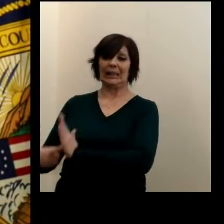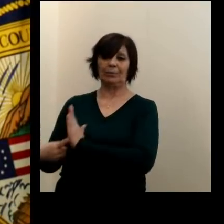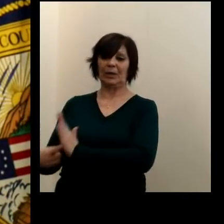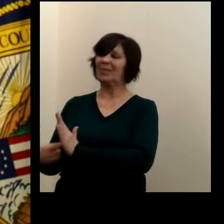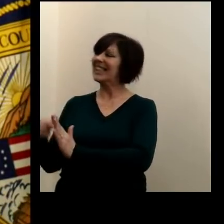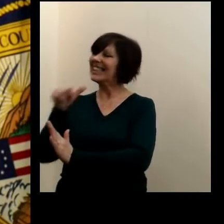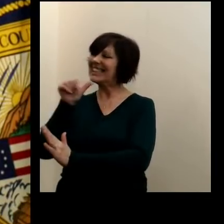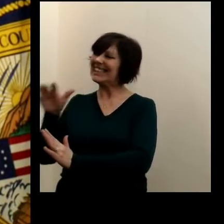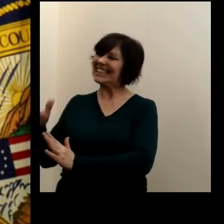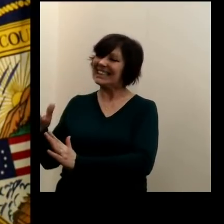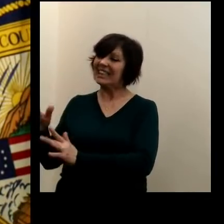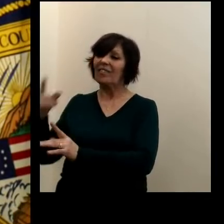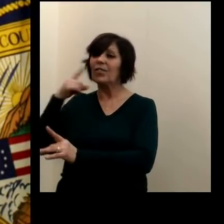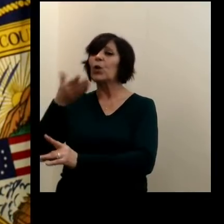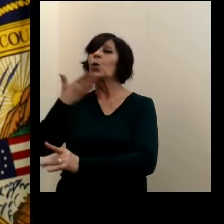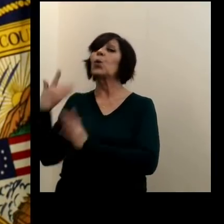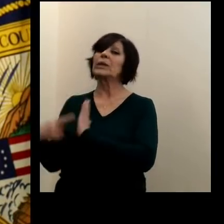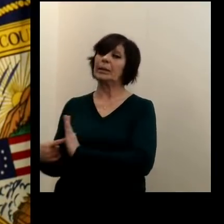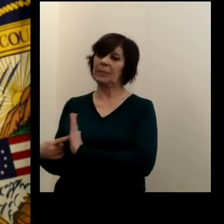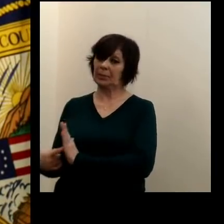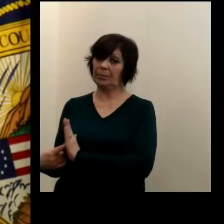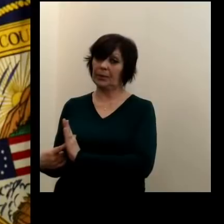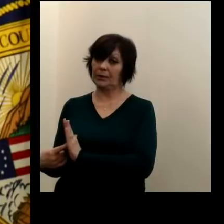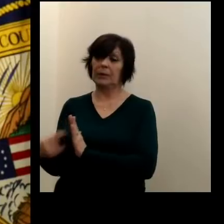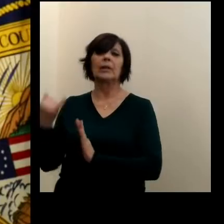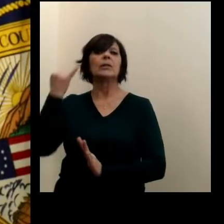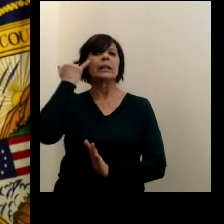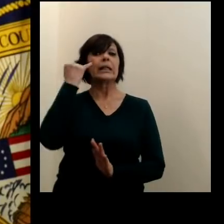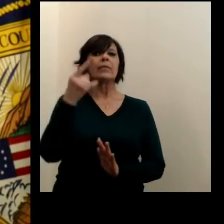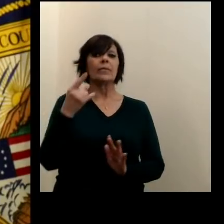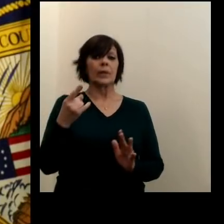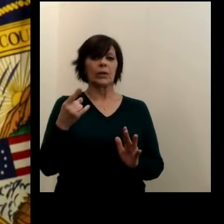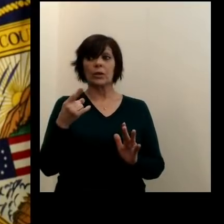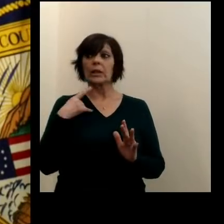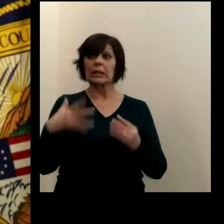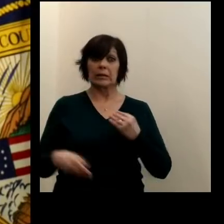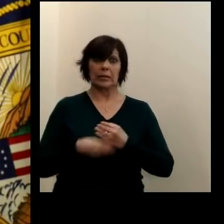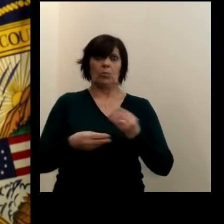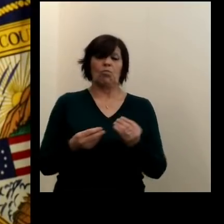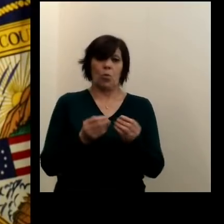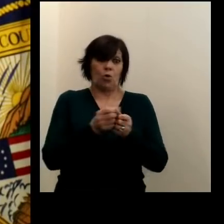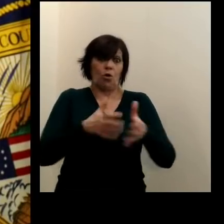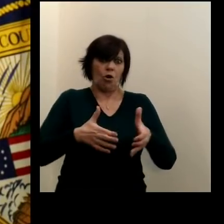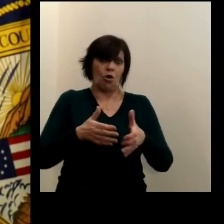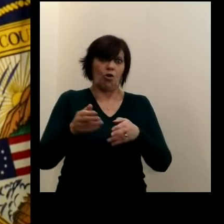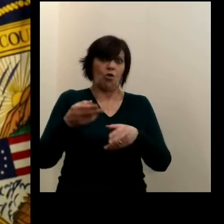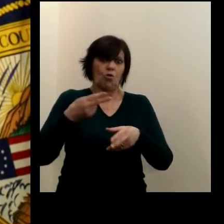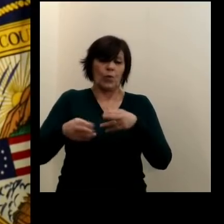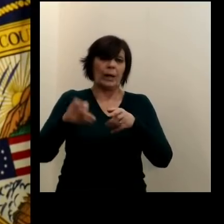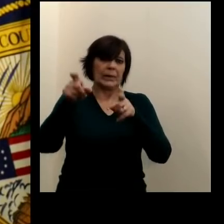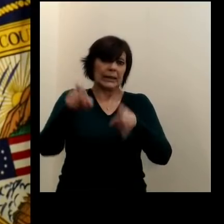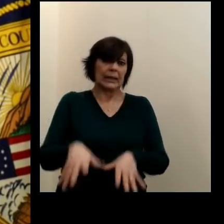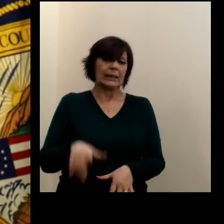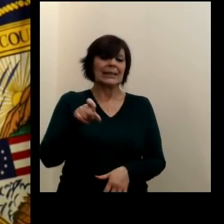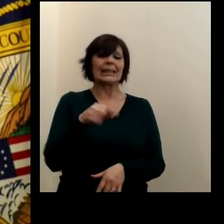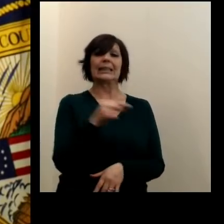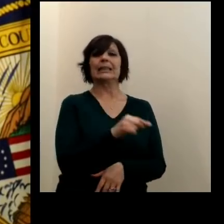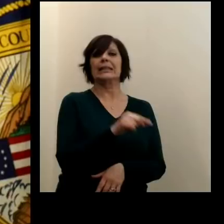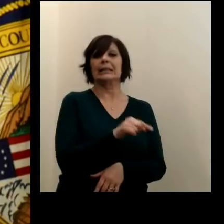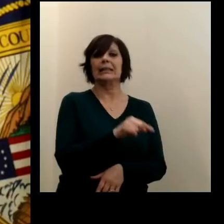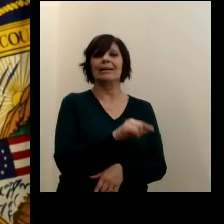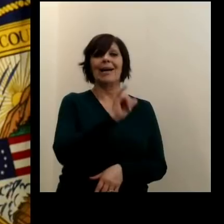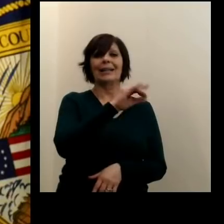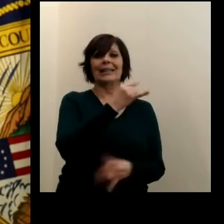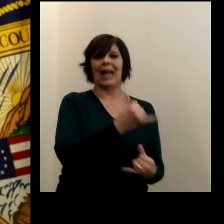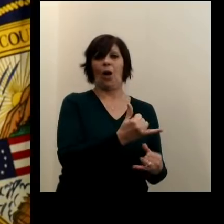not so good if they're asymptomatic. So if you're going to increase rapid tests, you're going to have the Abbott ID